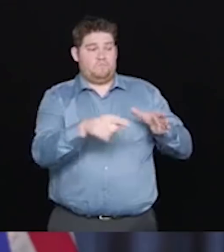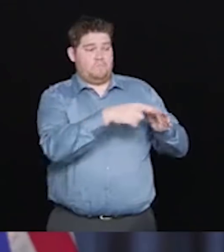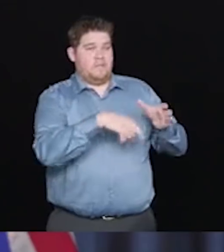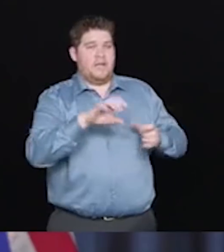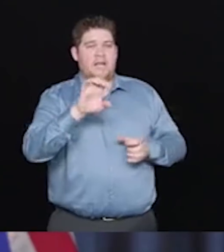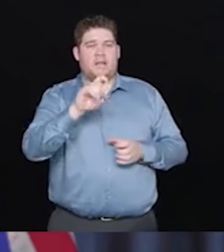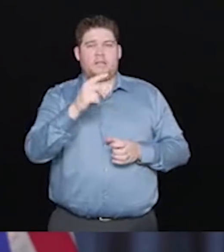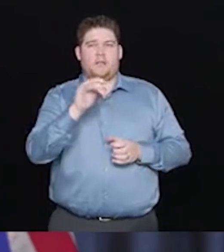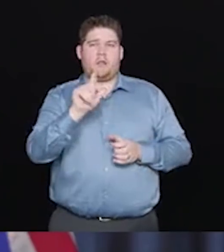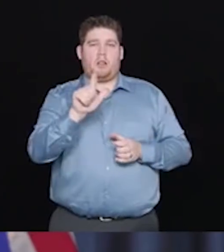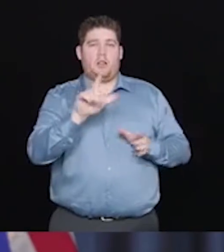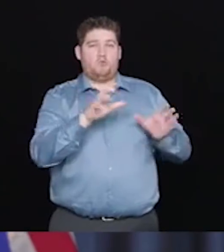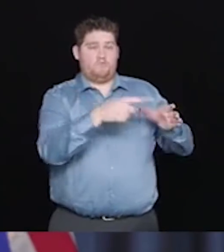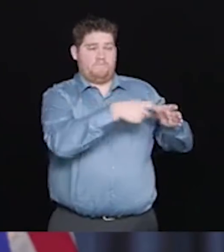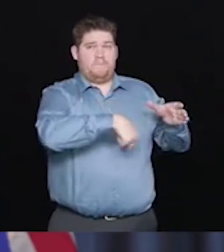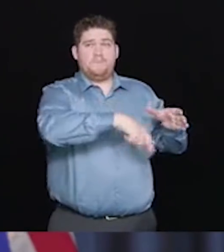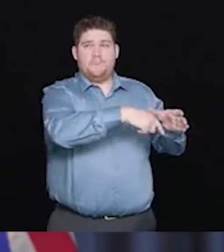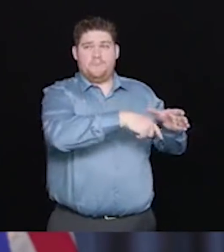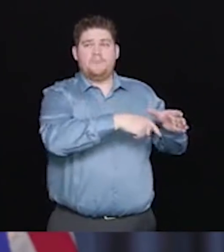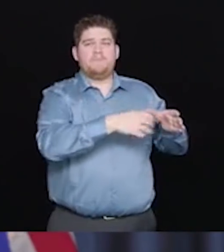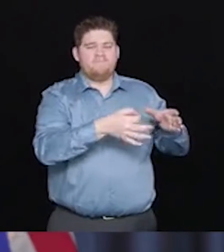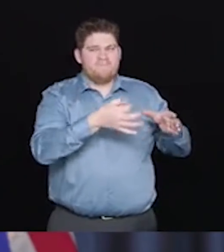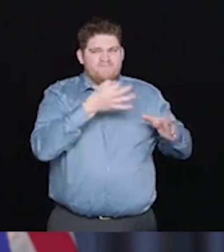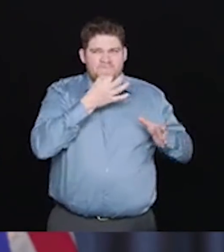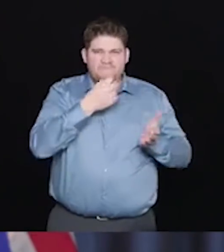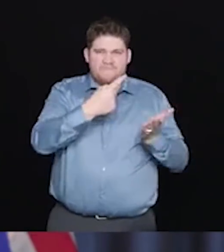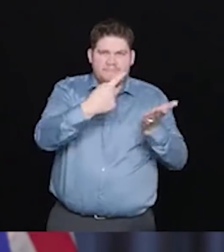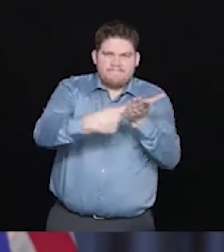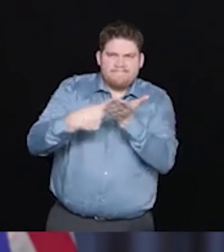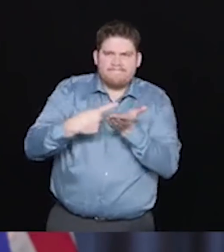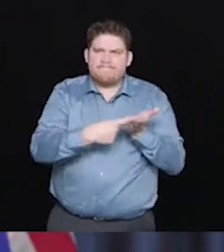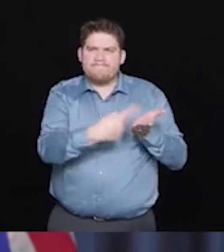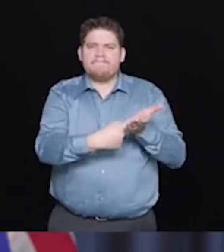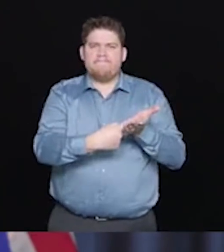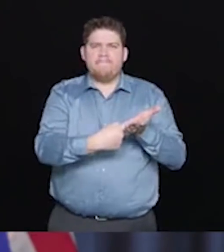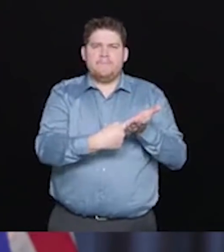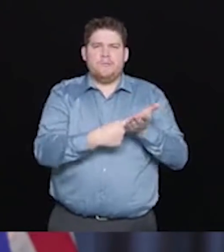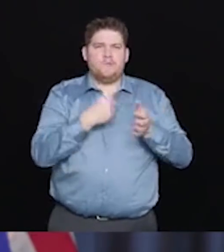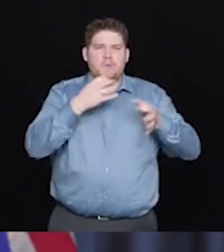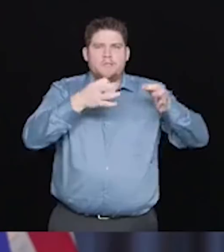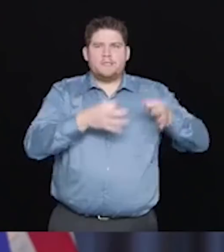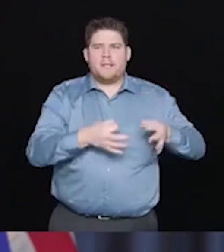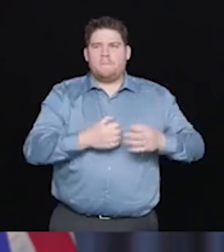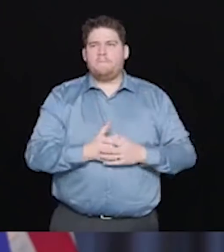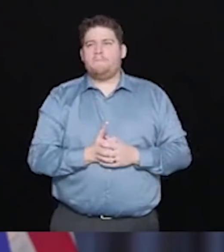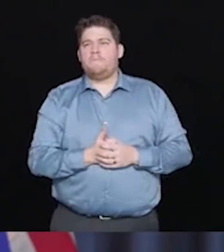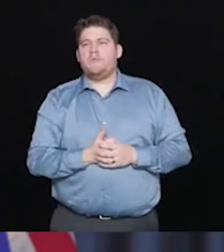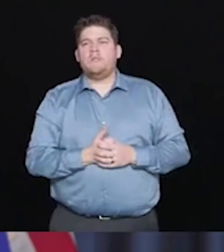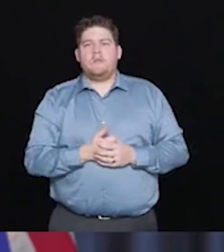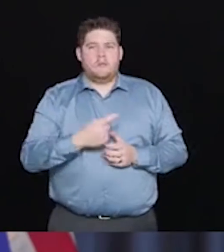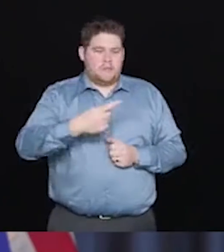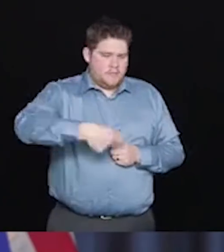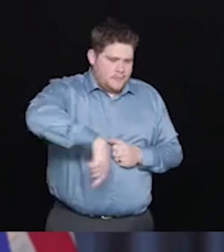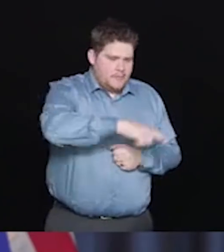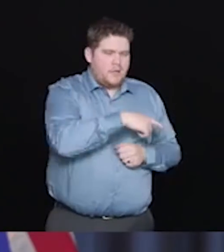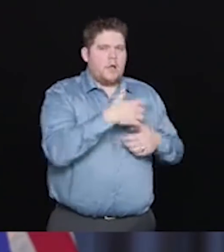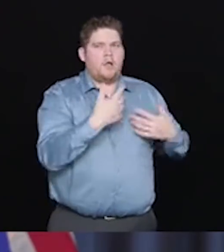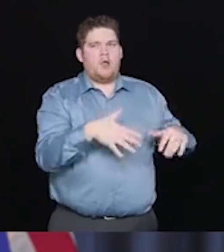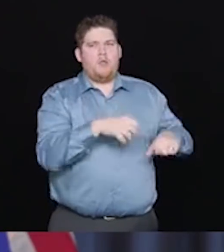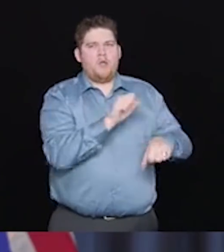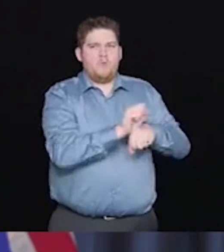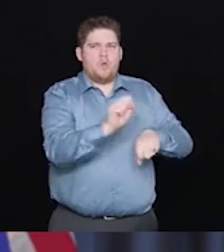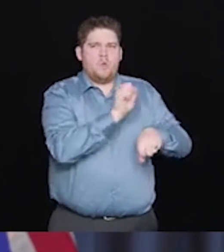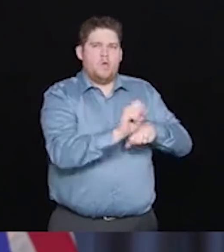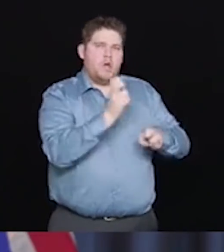this first started, I tasked them with looking at developing the framework that we can use and